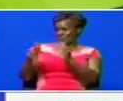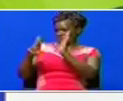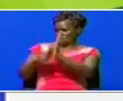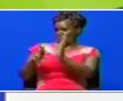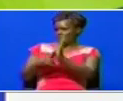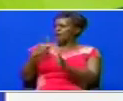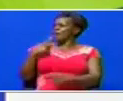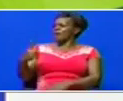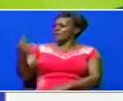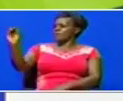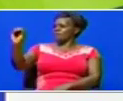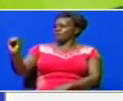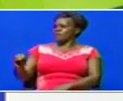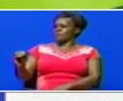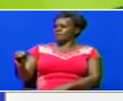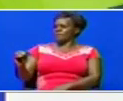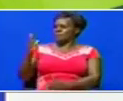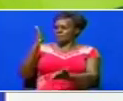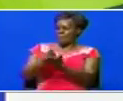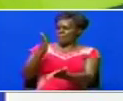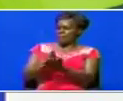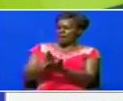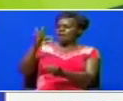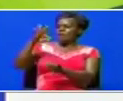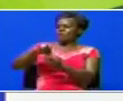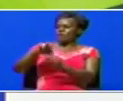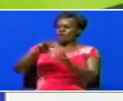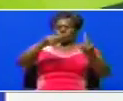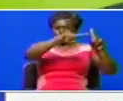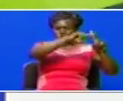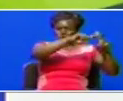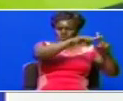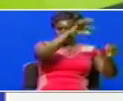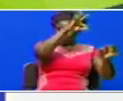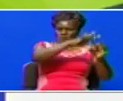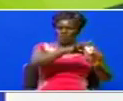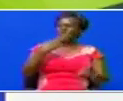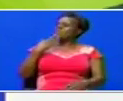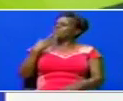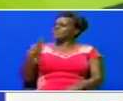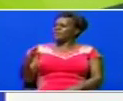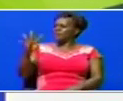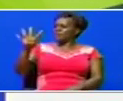representing 100%. Of the valid votes, total valid votes cast,